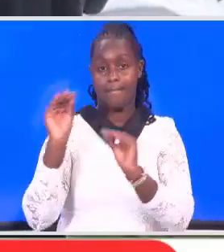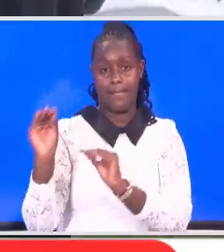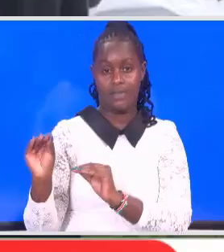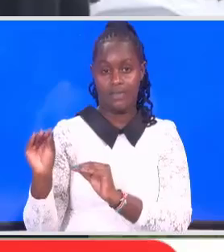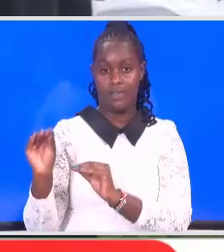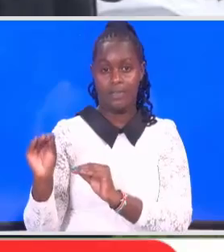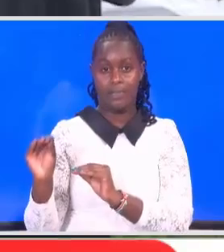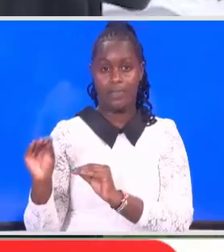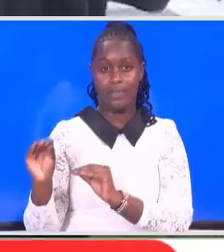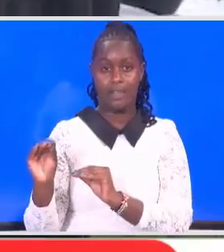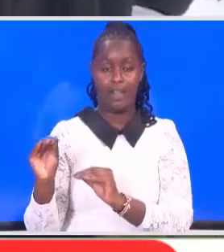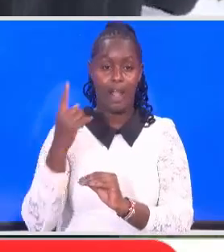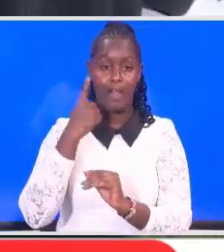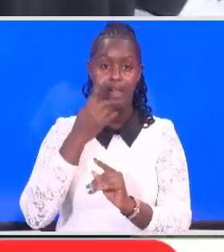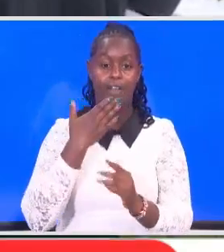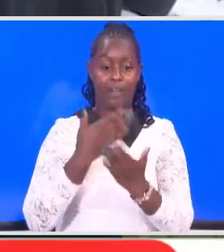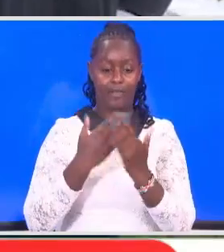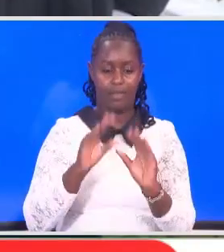For giving your daughter to us